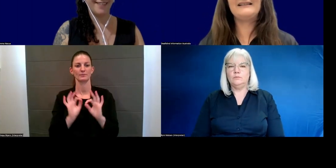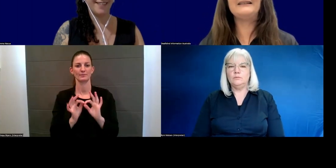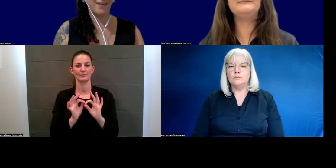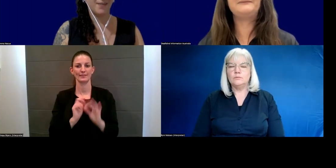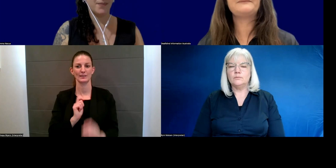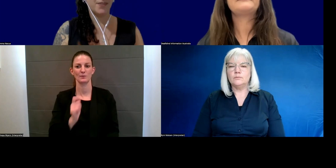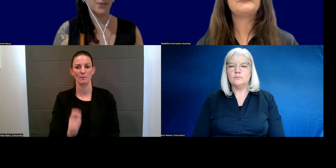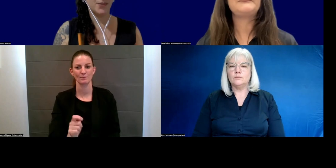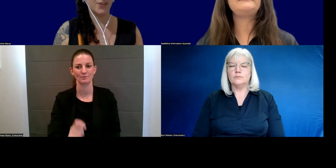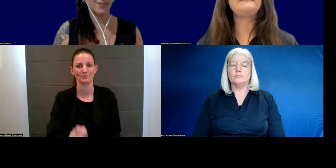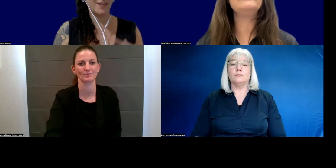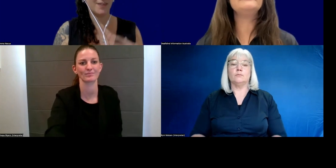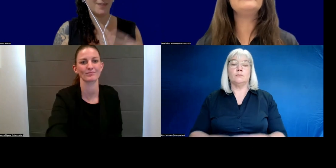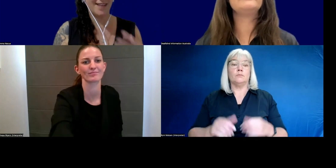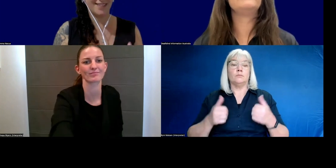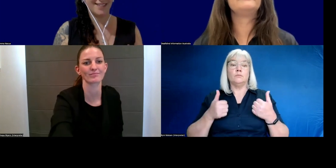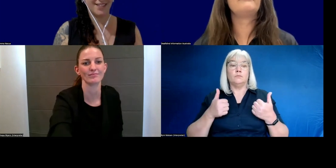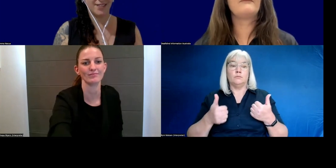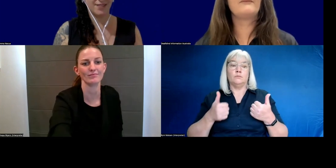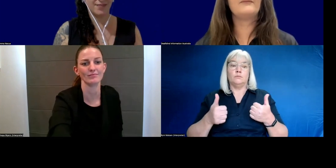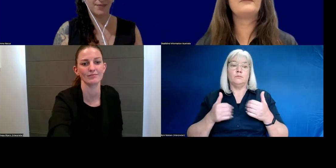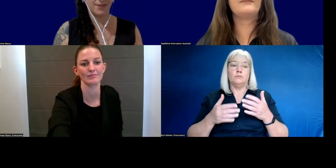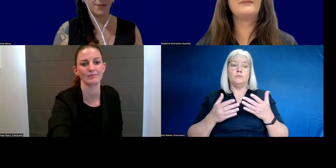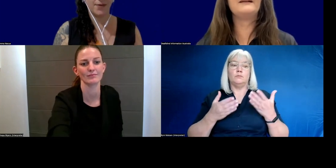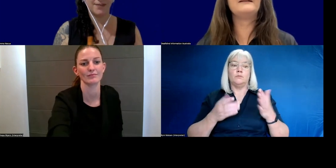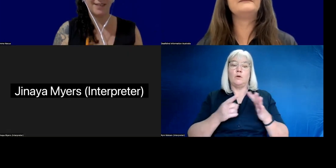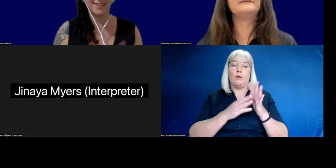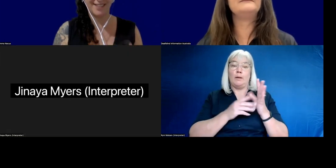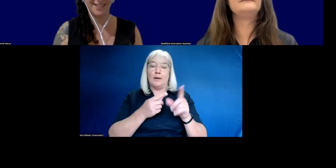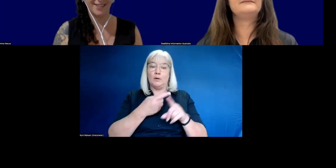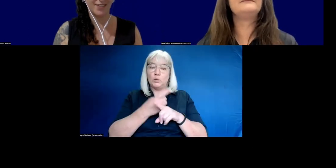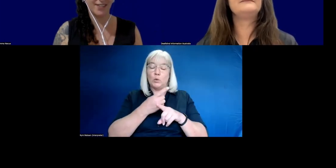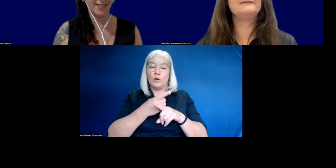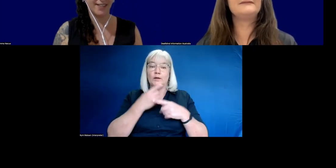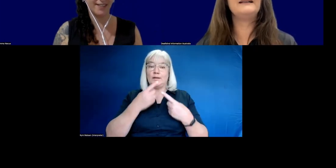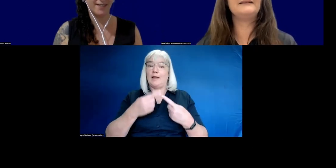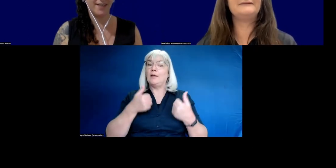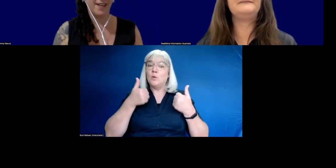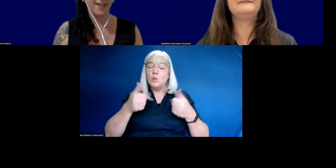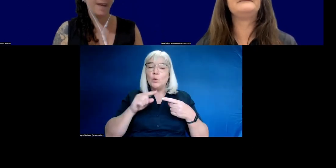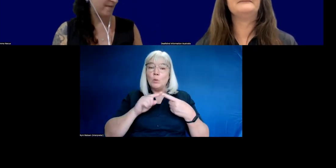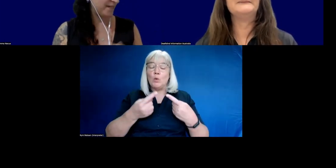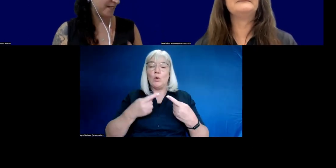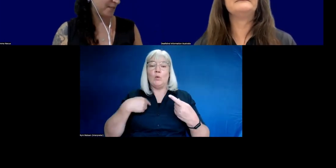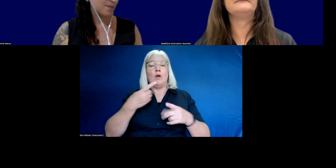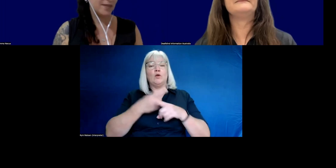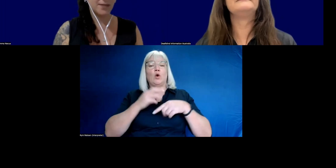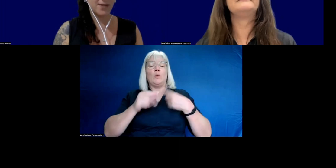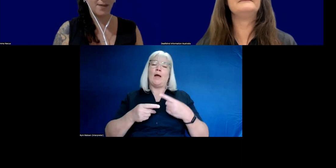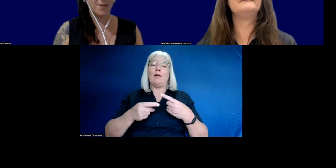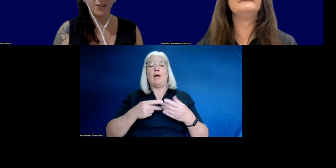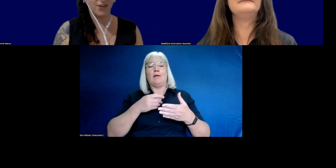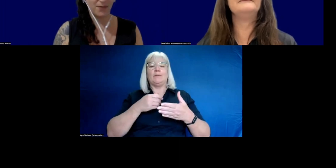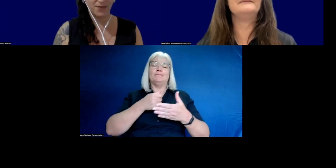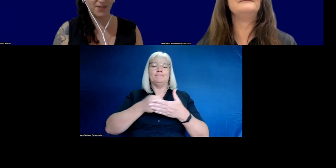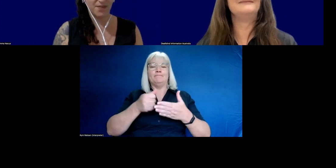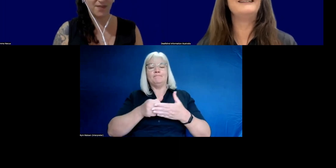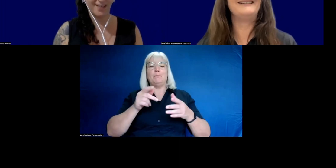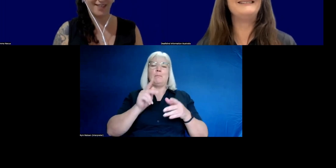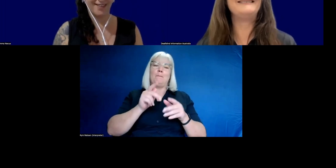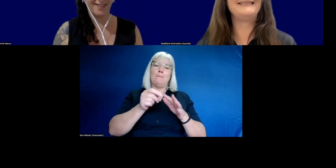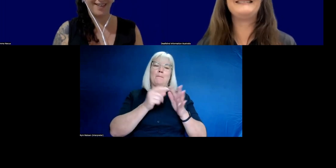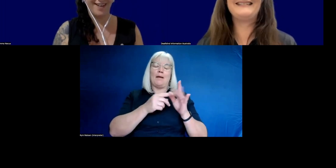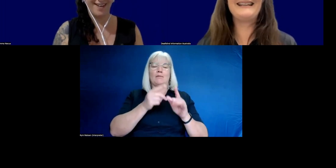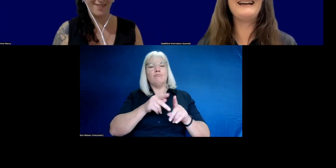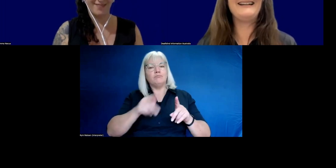and it's like we talk a lot about the patterns that have grown around eating and drinking, and if every single mealtime you don't know what's